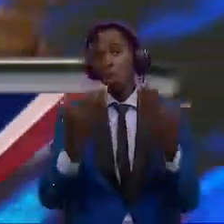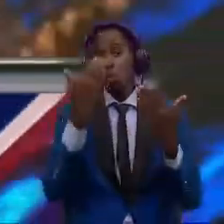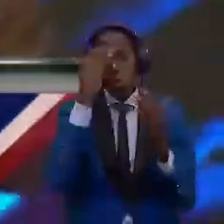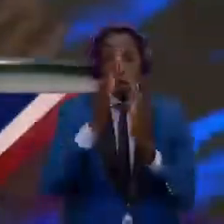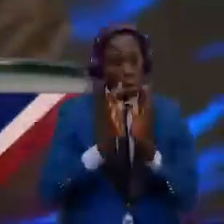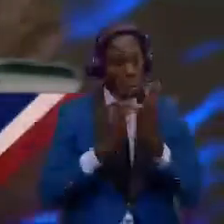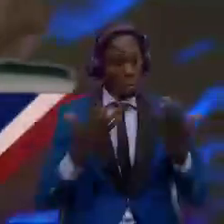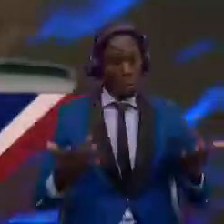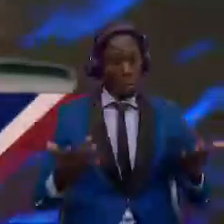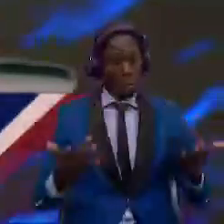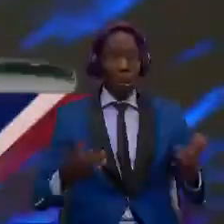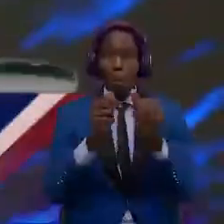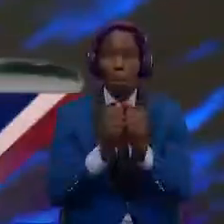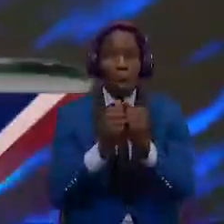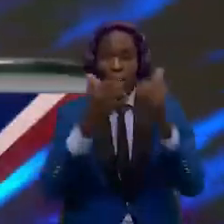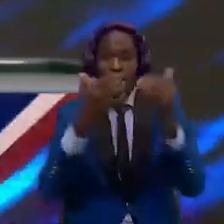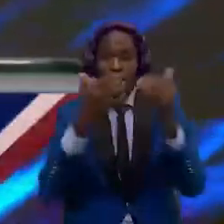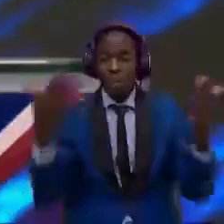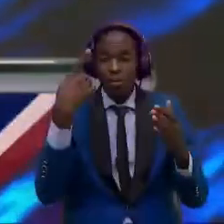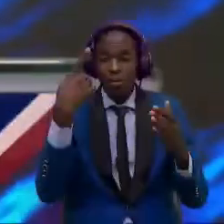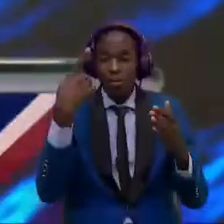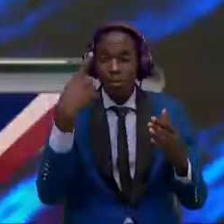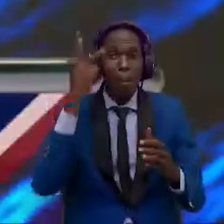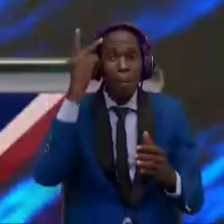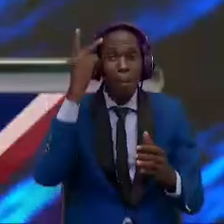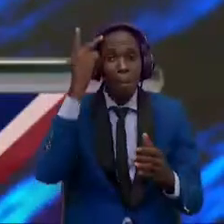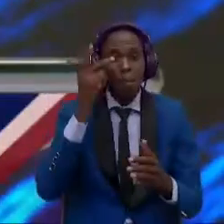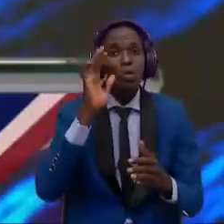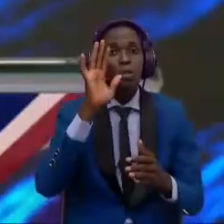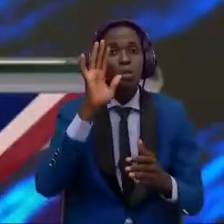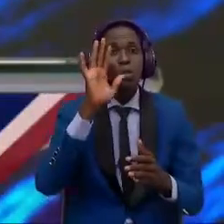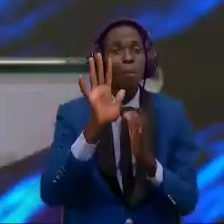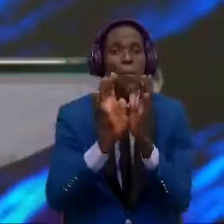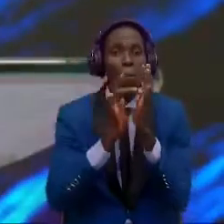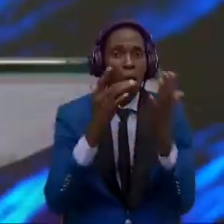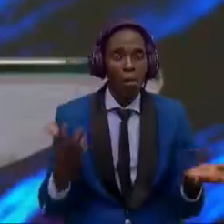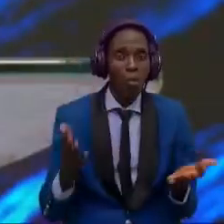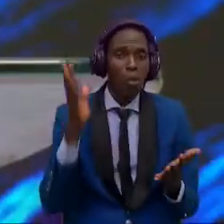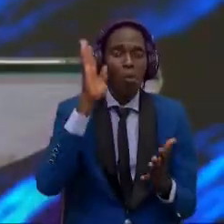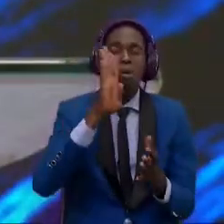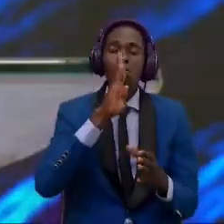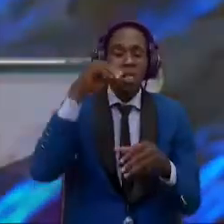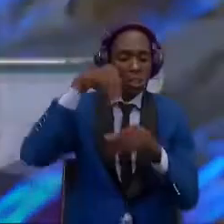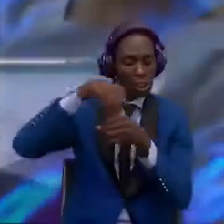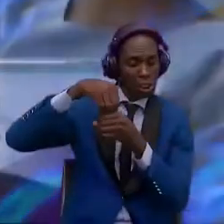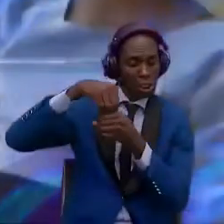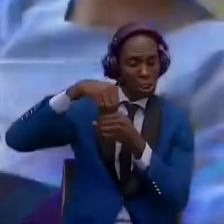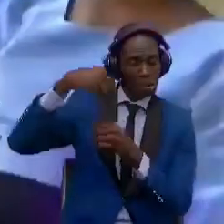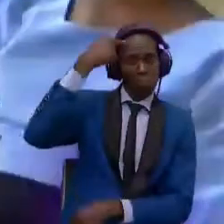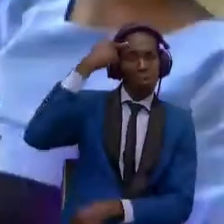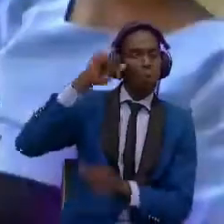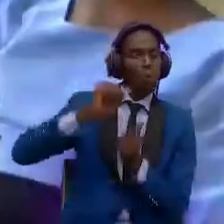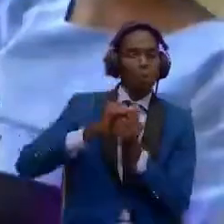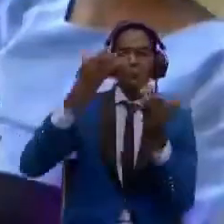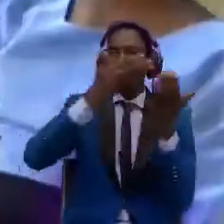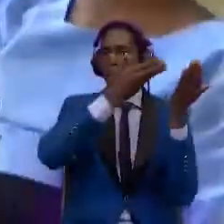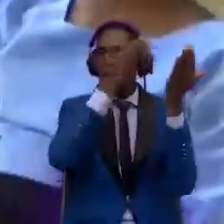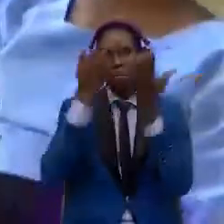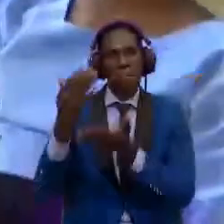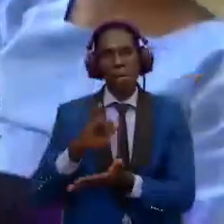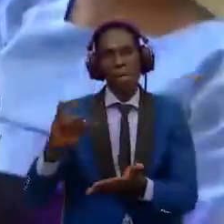have purpose, the doctrine will just be inside you. You will not bring it out. You may have